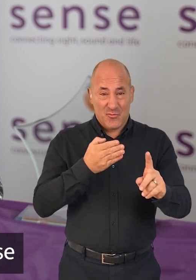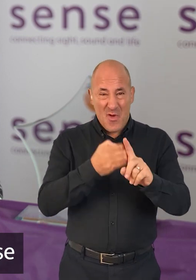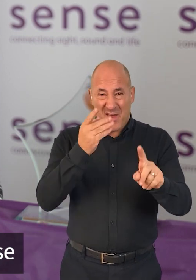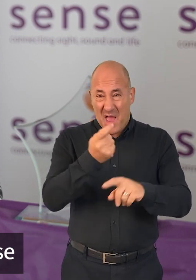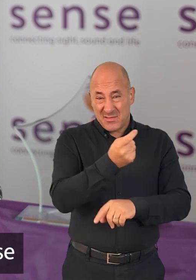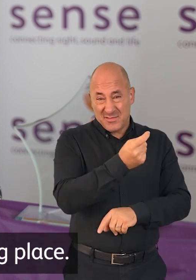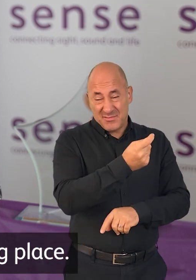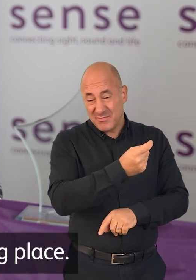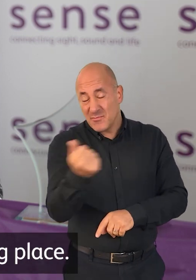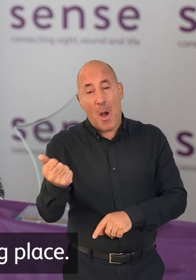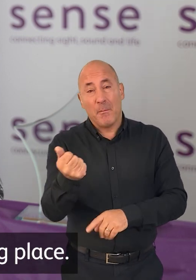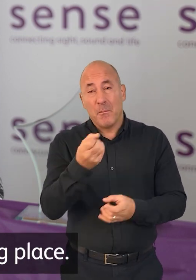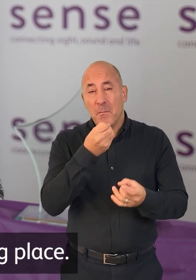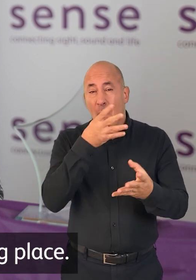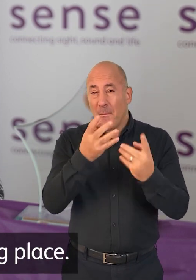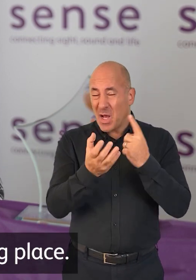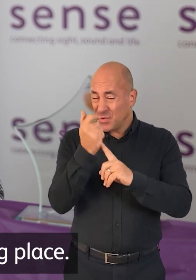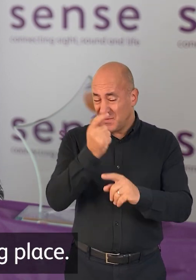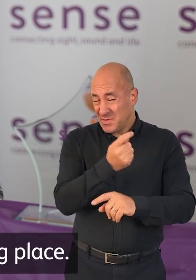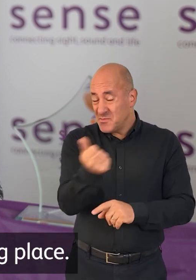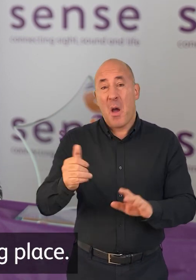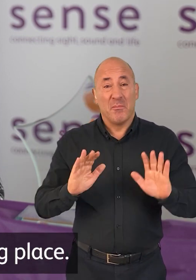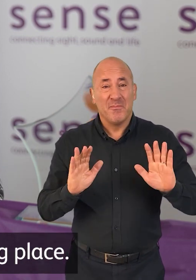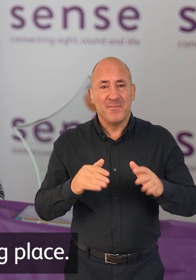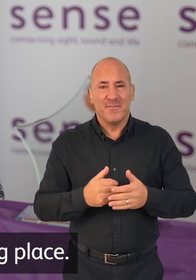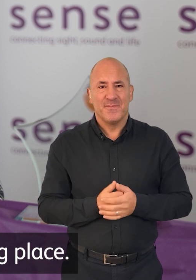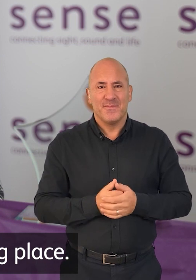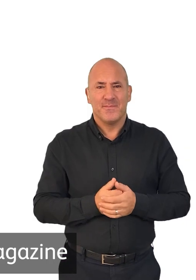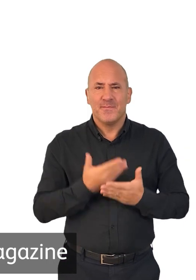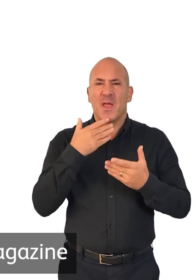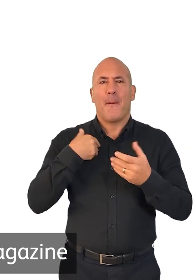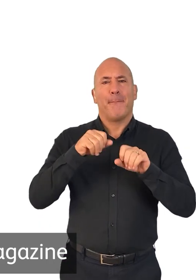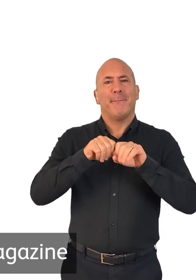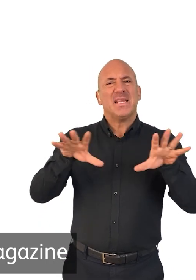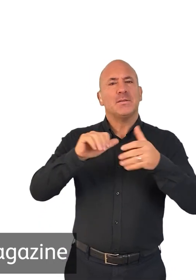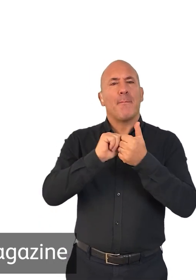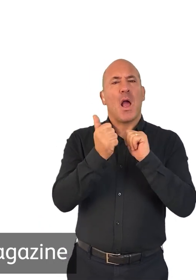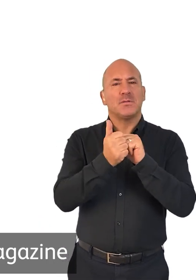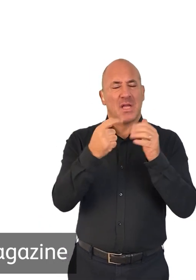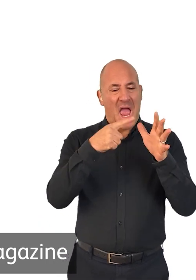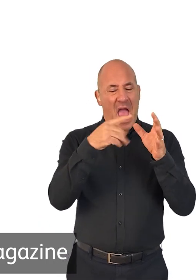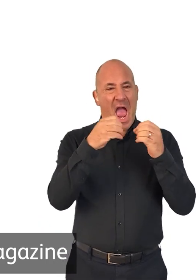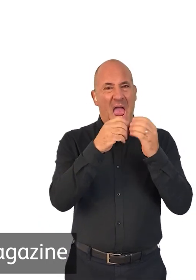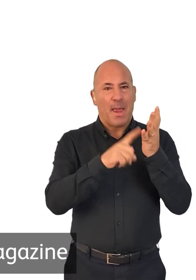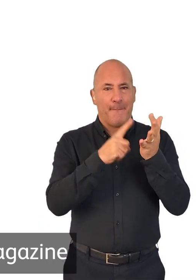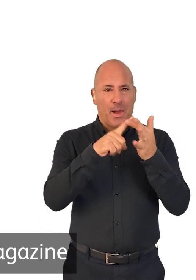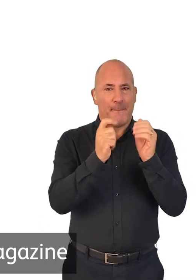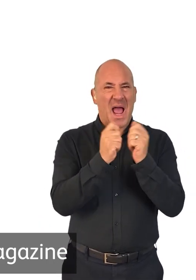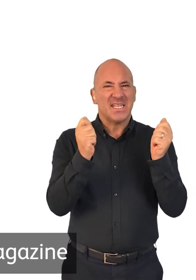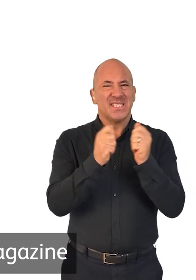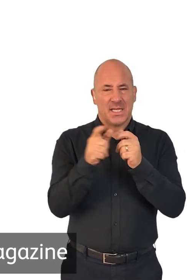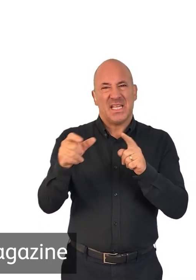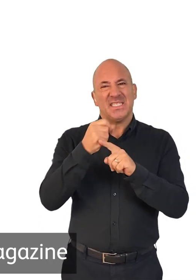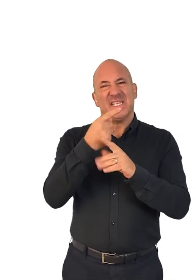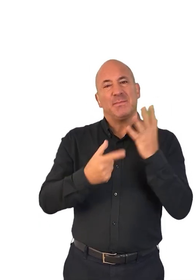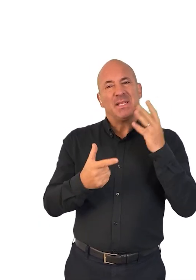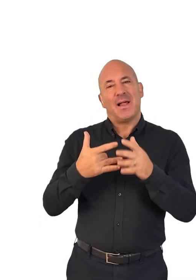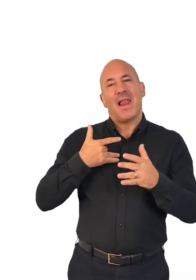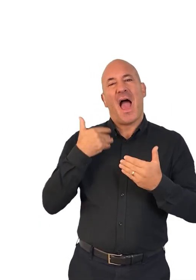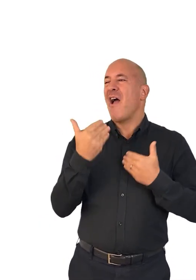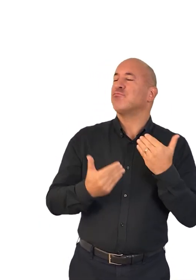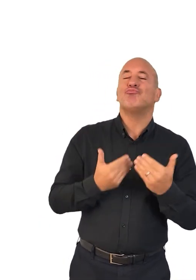only recognise some of the wonderful achievements taking place. I'd like to thank our media partner, Able Magazine,